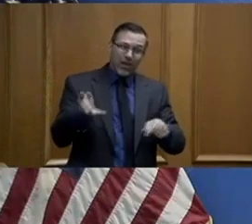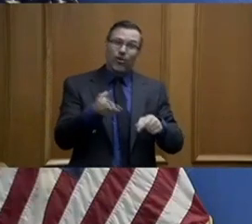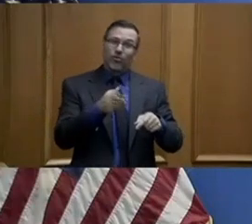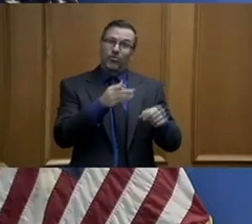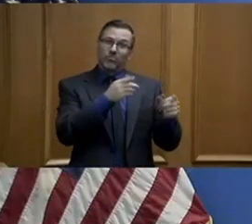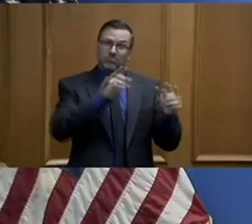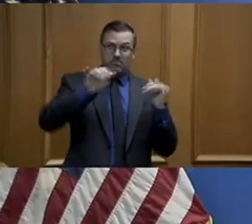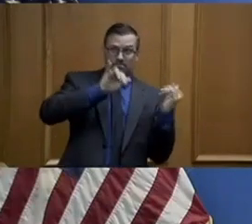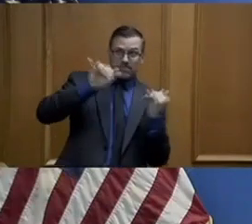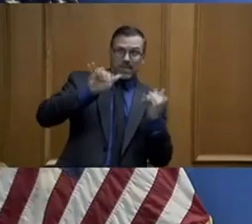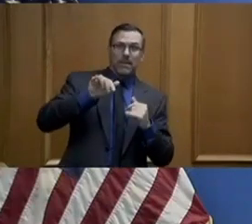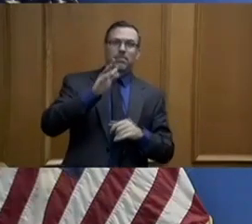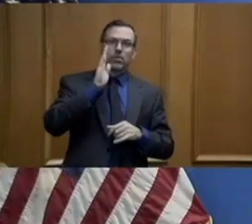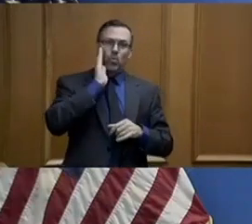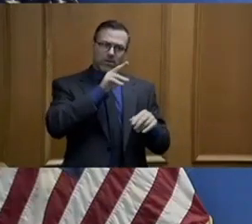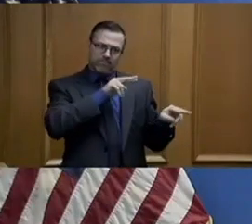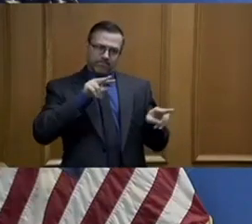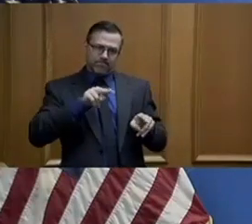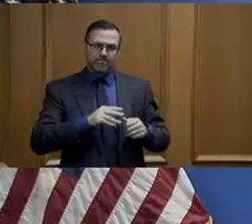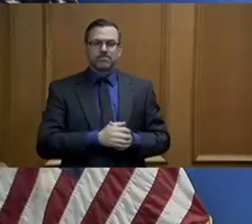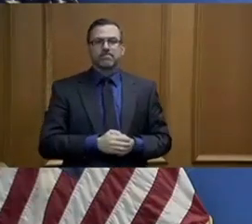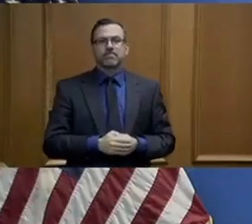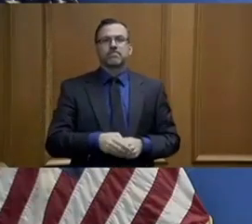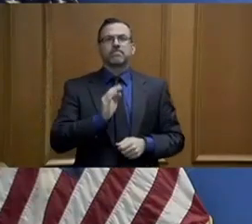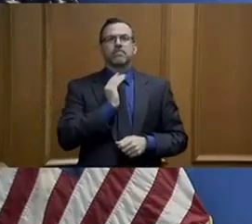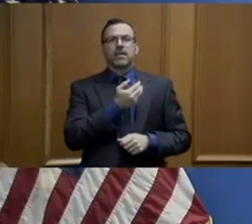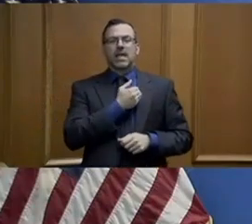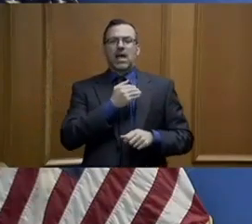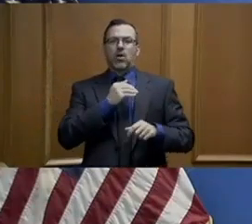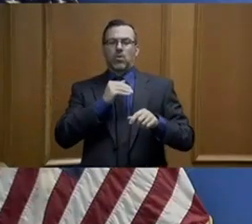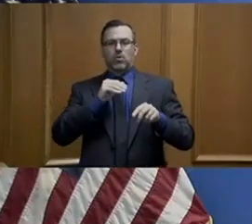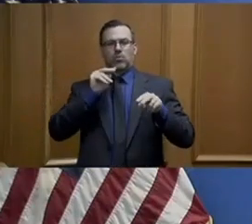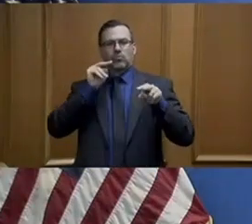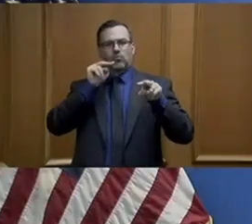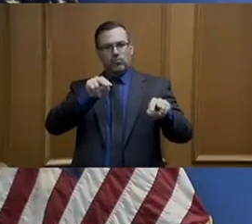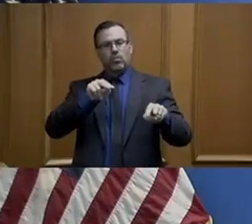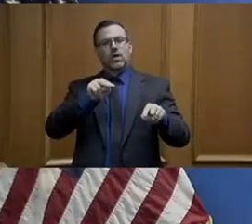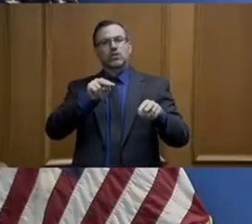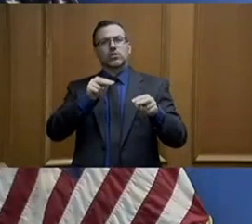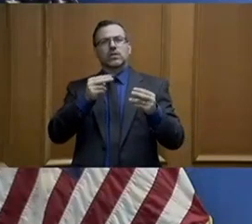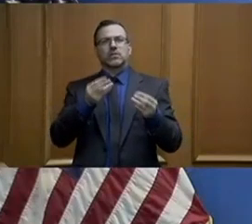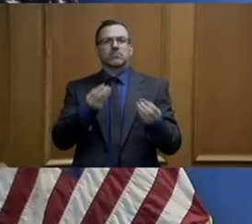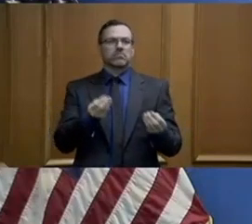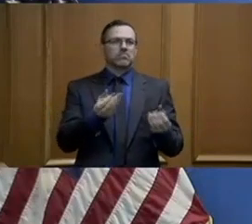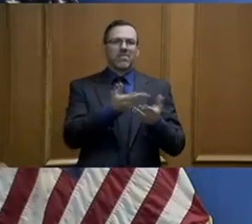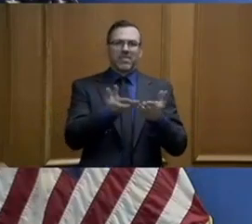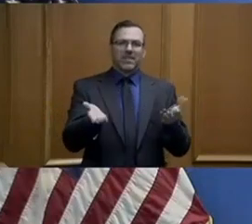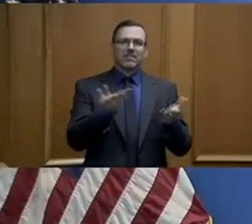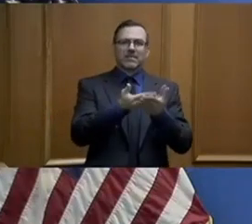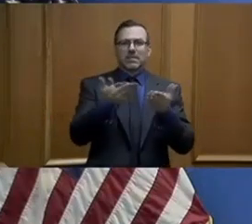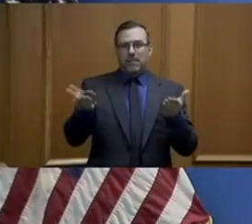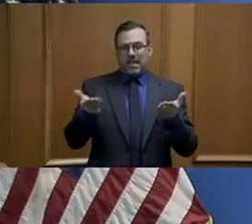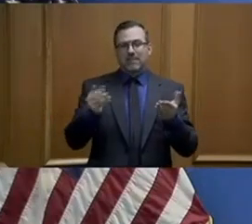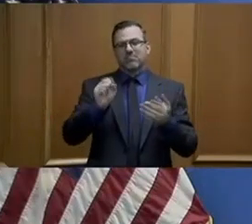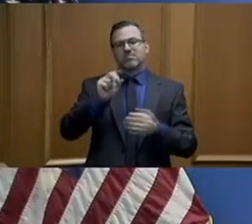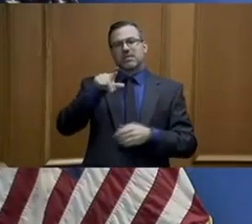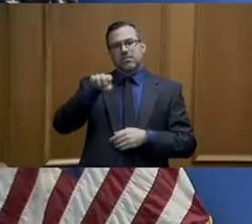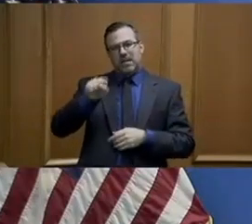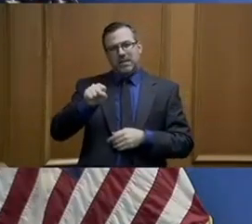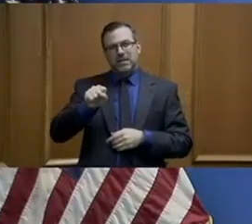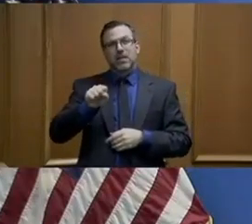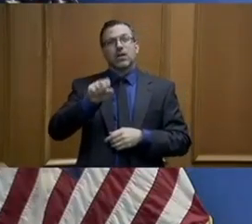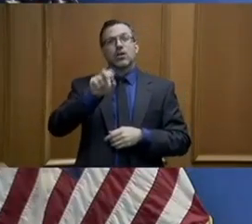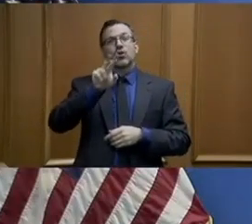is keeping a close watch on the issues of supply and capacity. Our team has moved more than 28 million